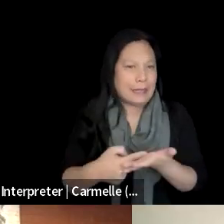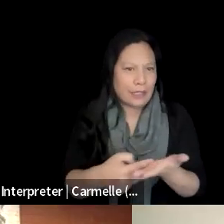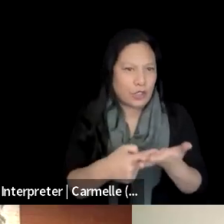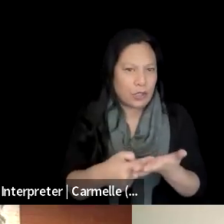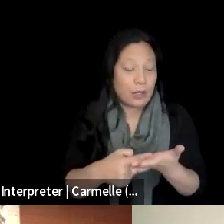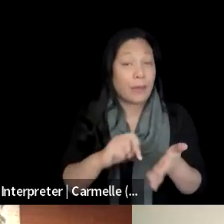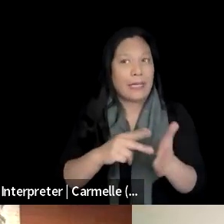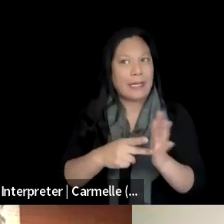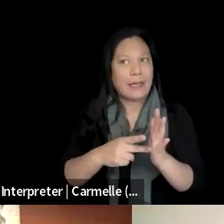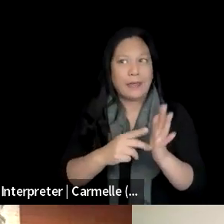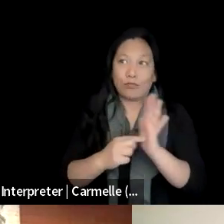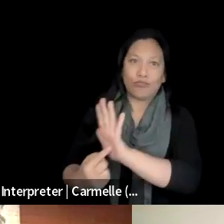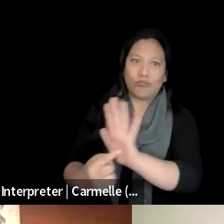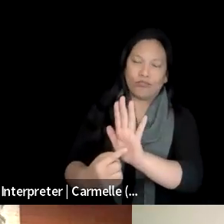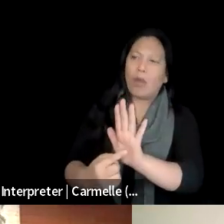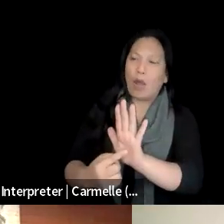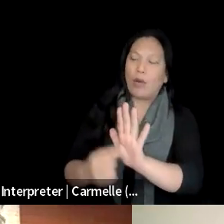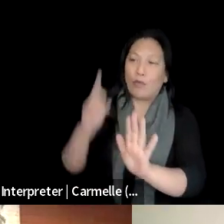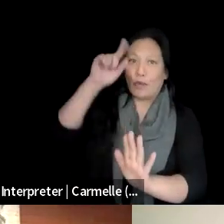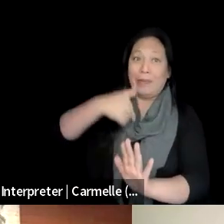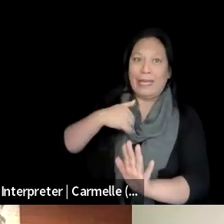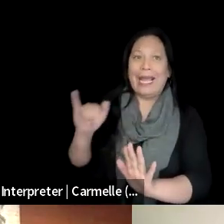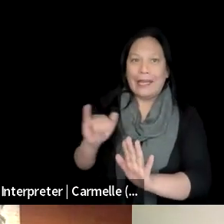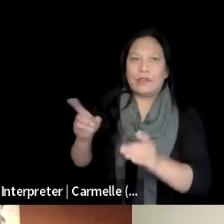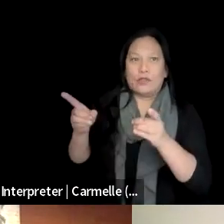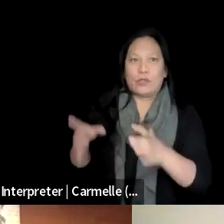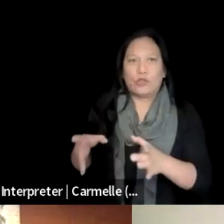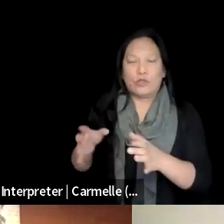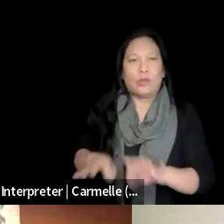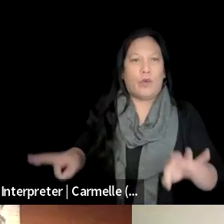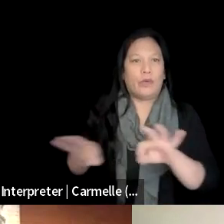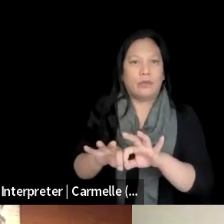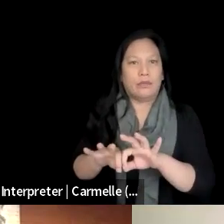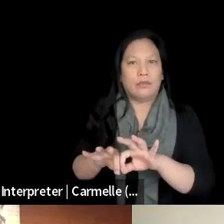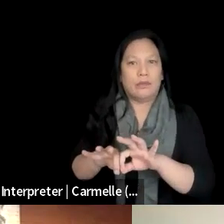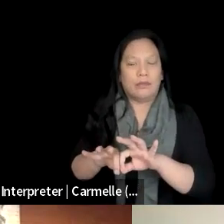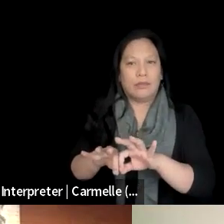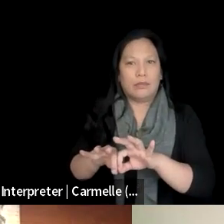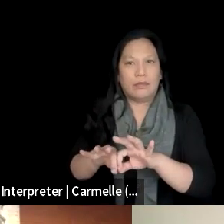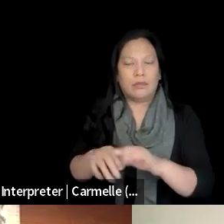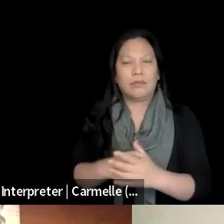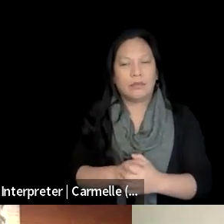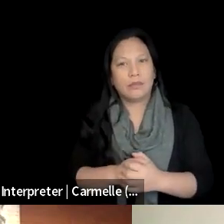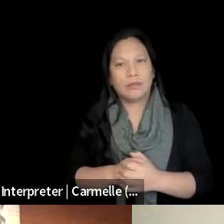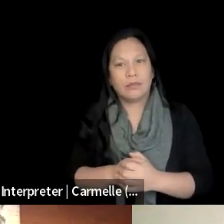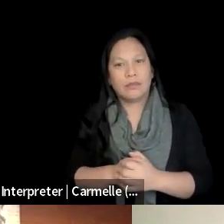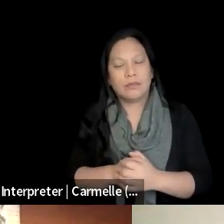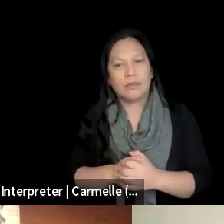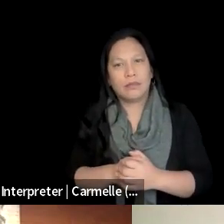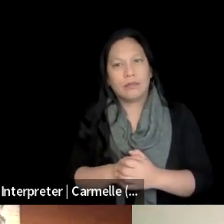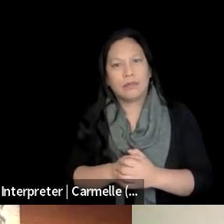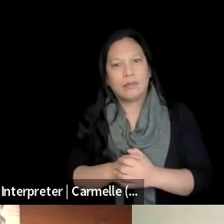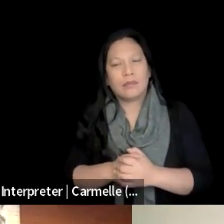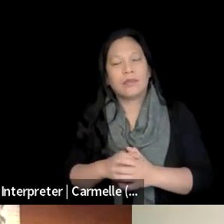define you as a director in some ways. The preciousness of time. So